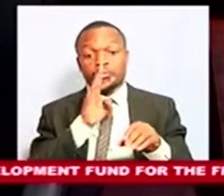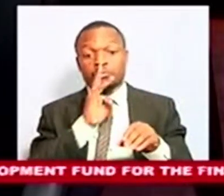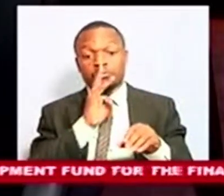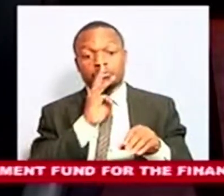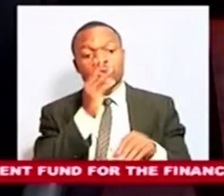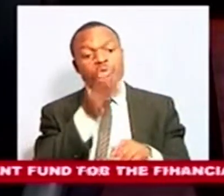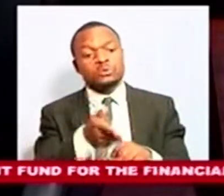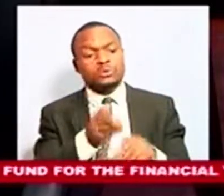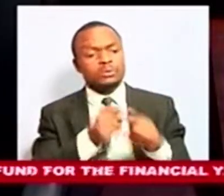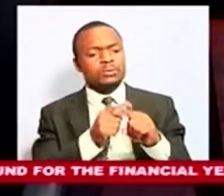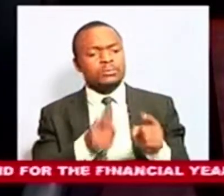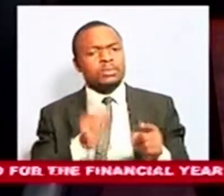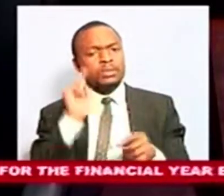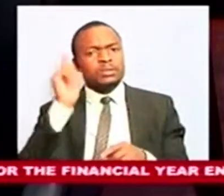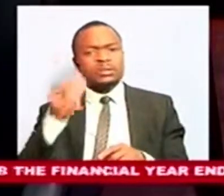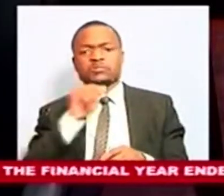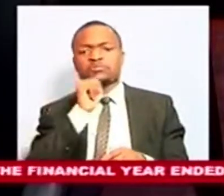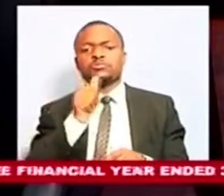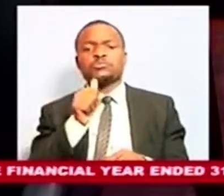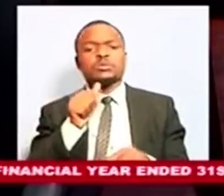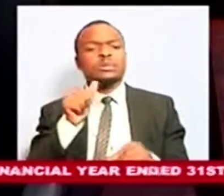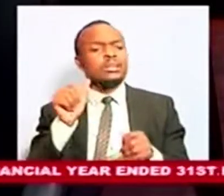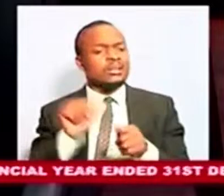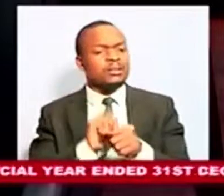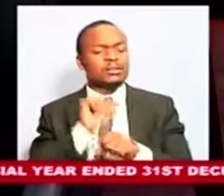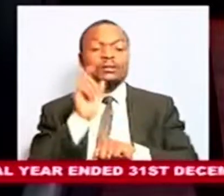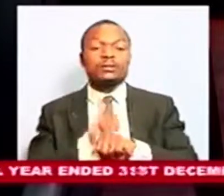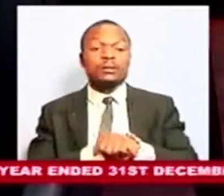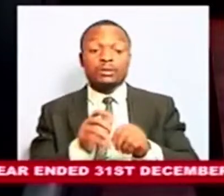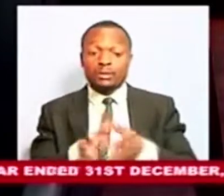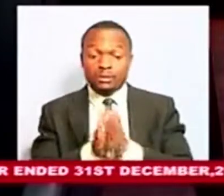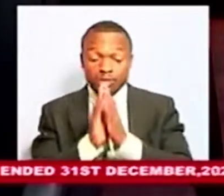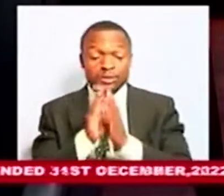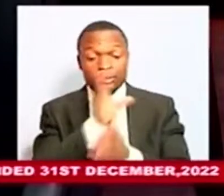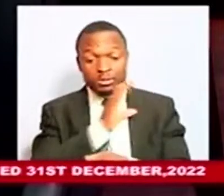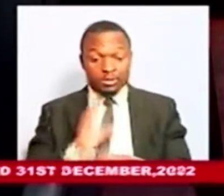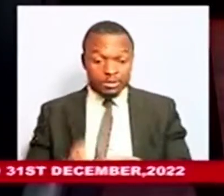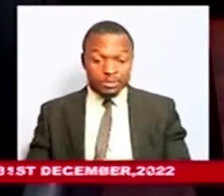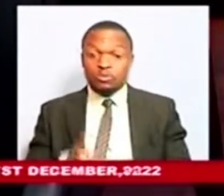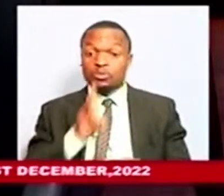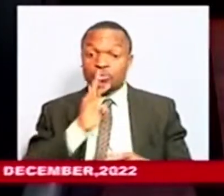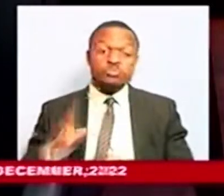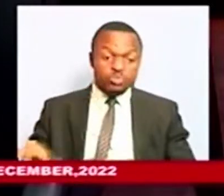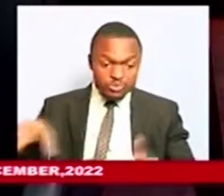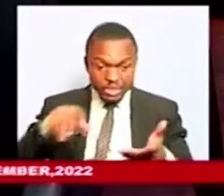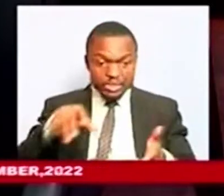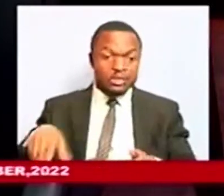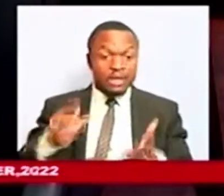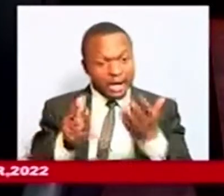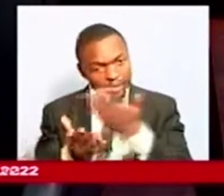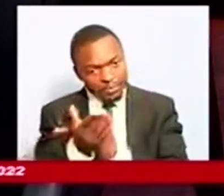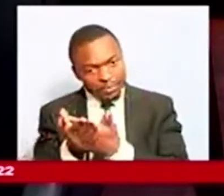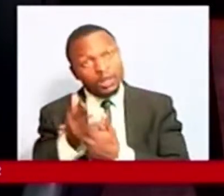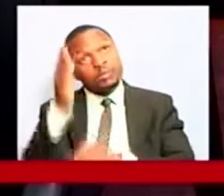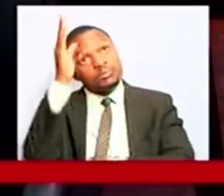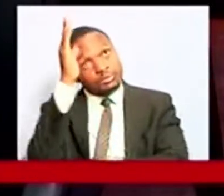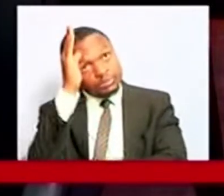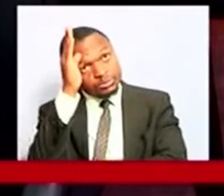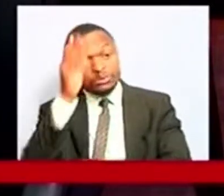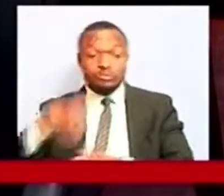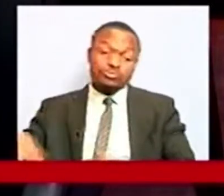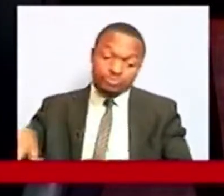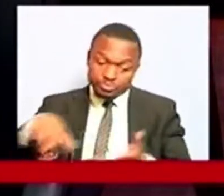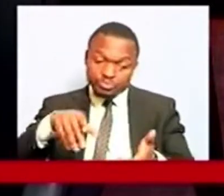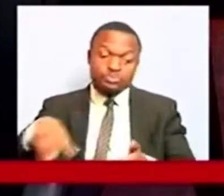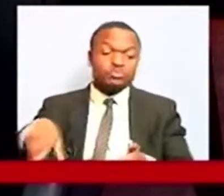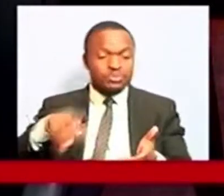later, it's not consistent, because normally we encourage contractors to do watering in the morning and in the afternoon.